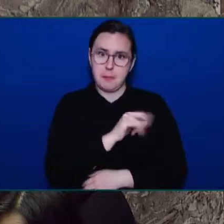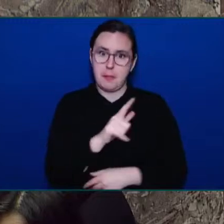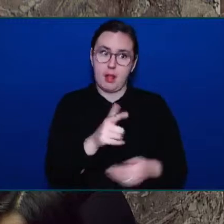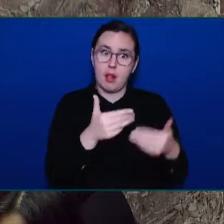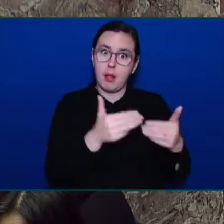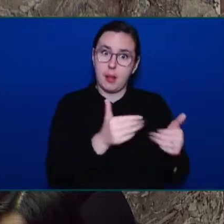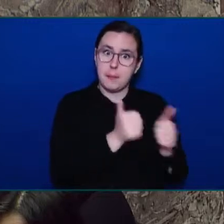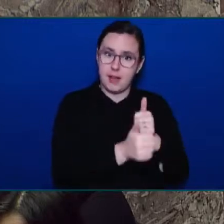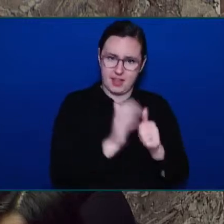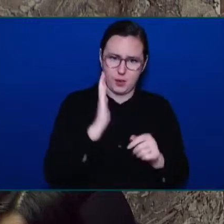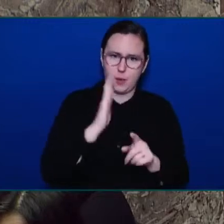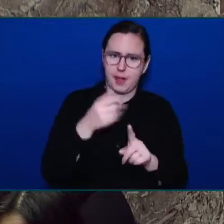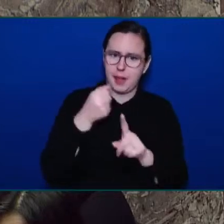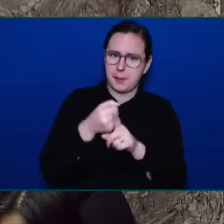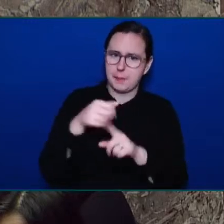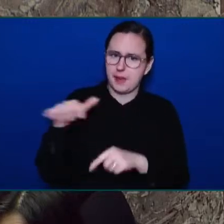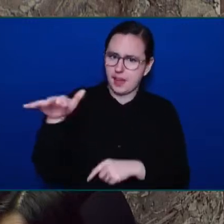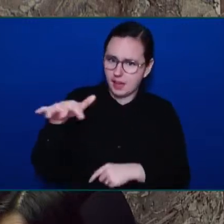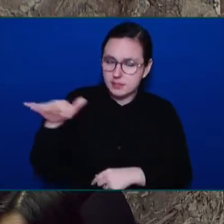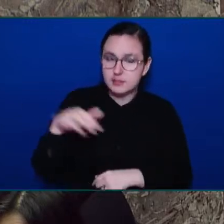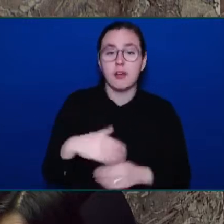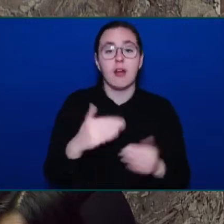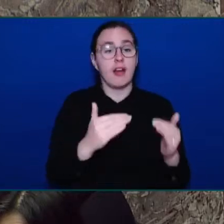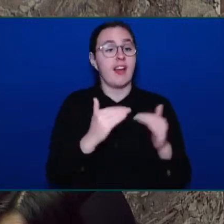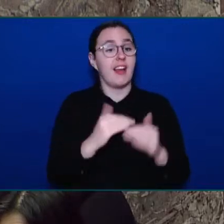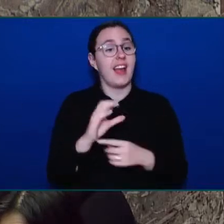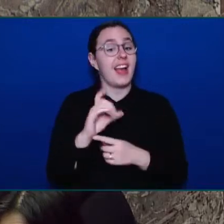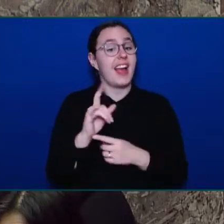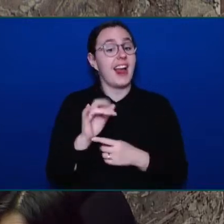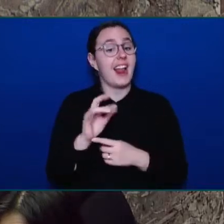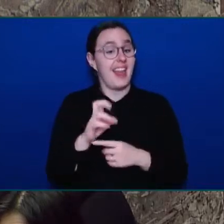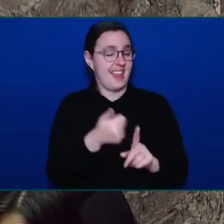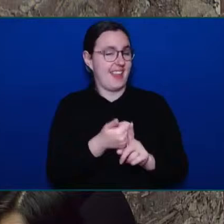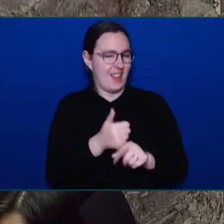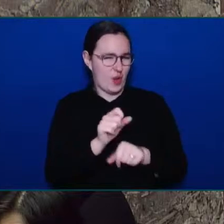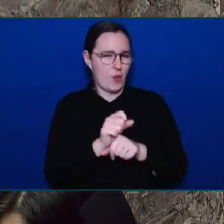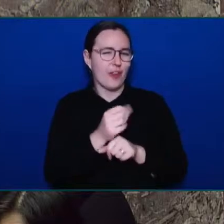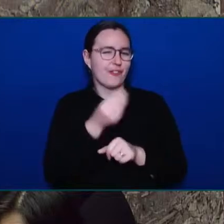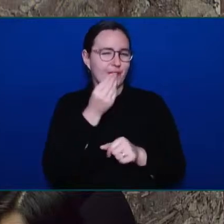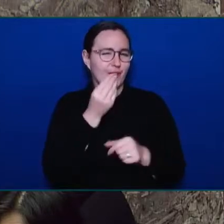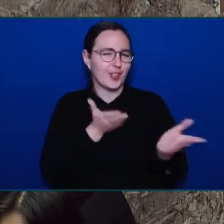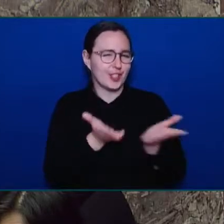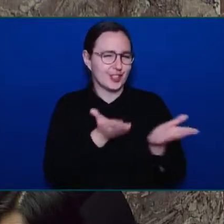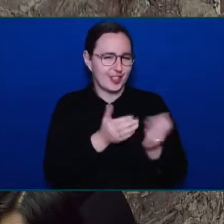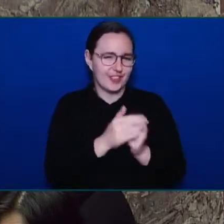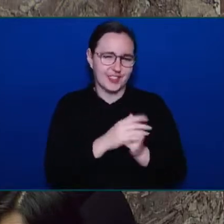people will be familiar to you, Honourable Speaker, and to members of the House, and I ask you to ask everyone to make them welcome.